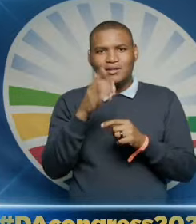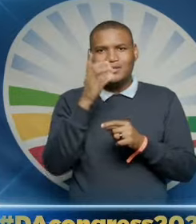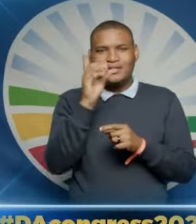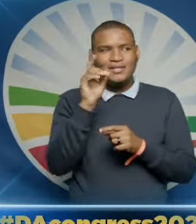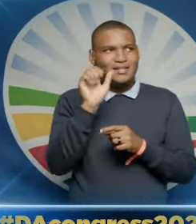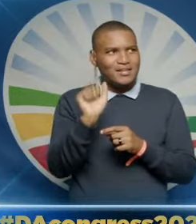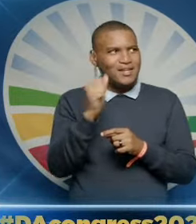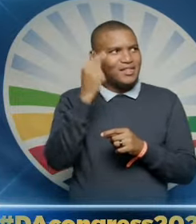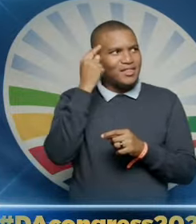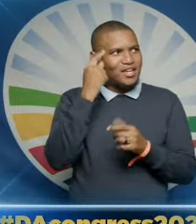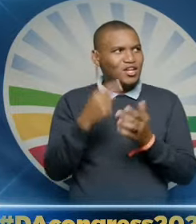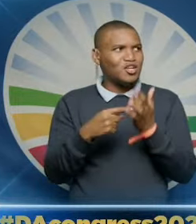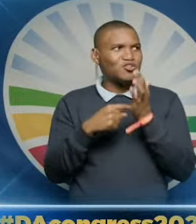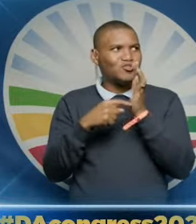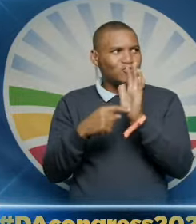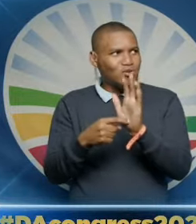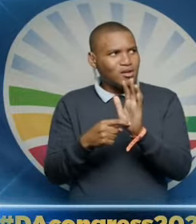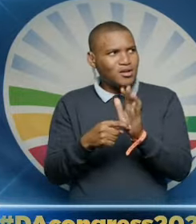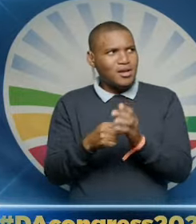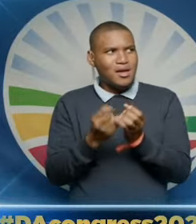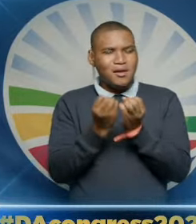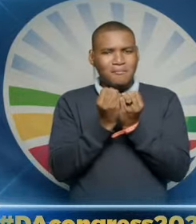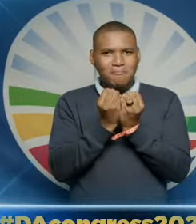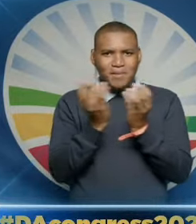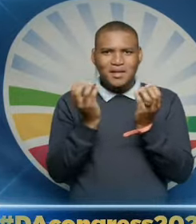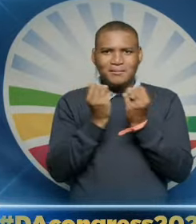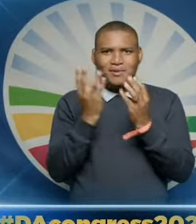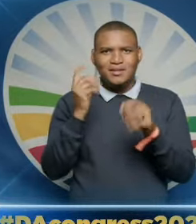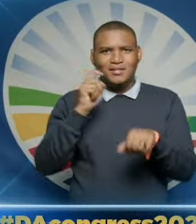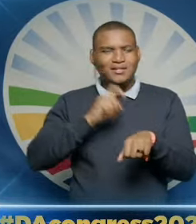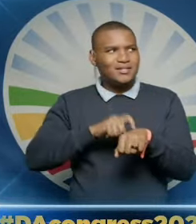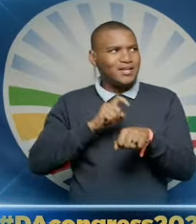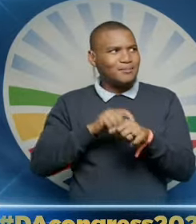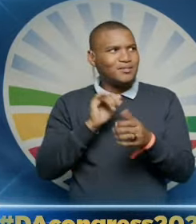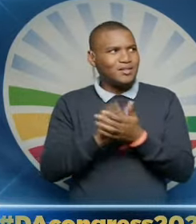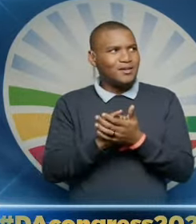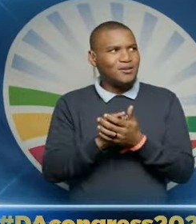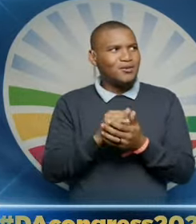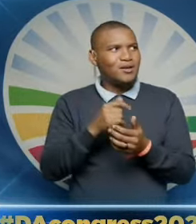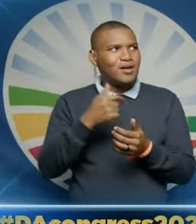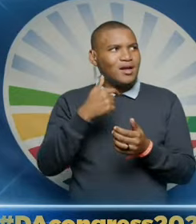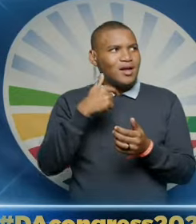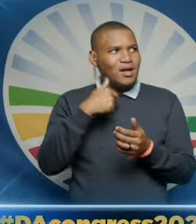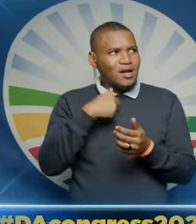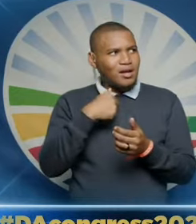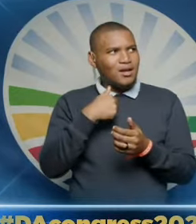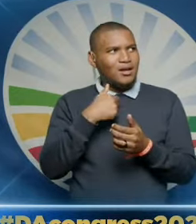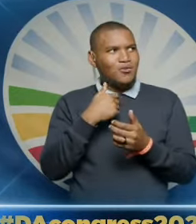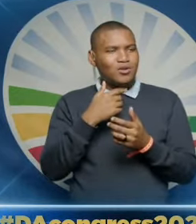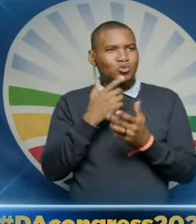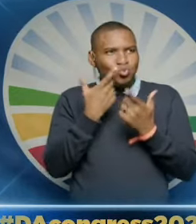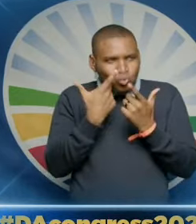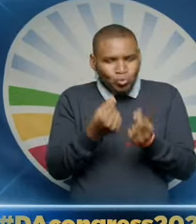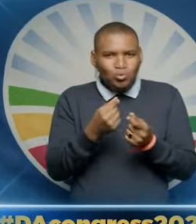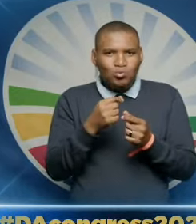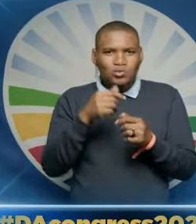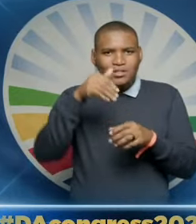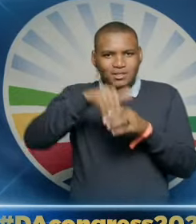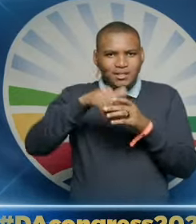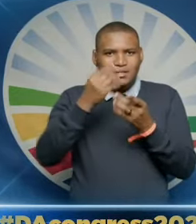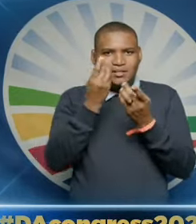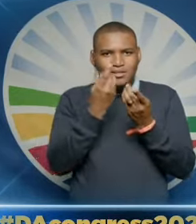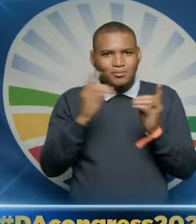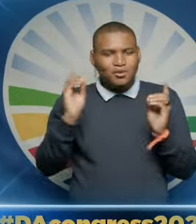Alliance, I think, has shown many, many times that we uphold internal democracies and where we govern as